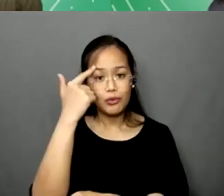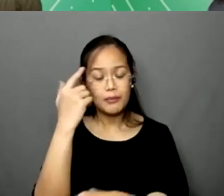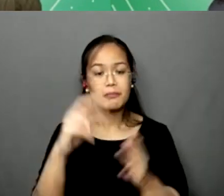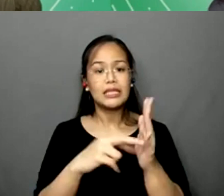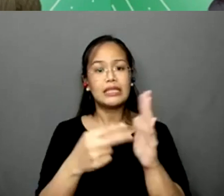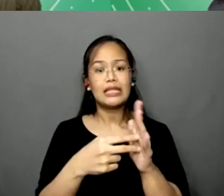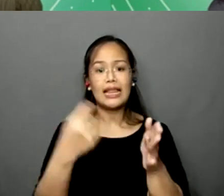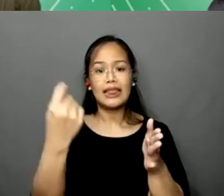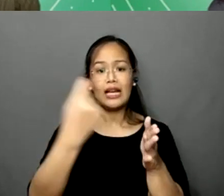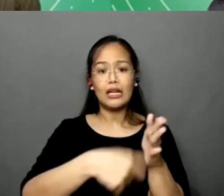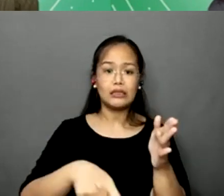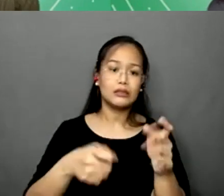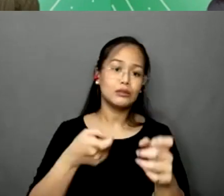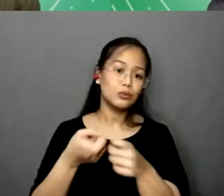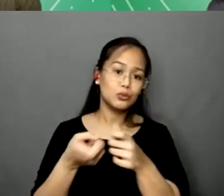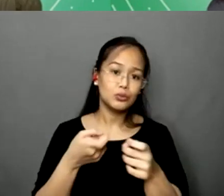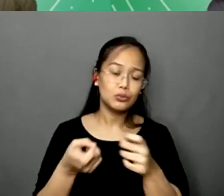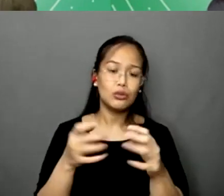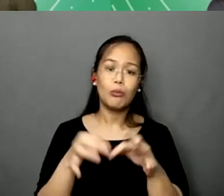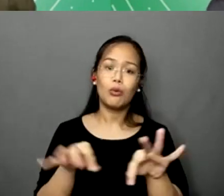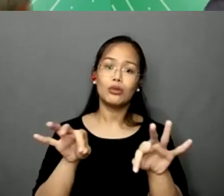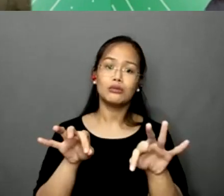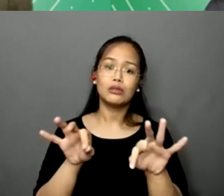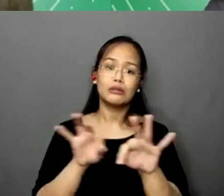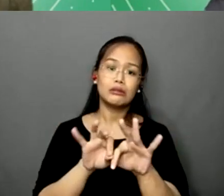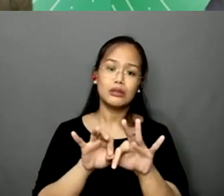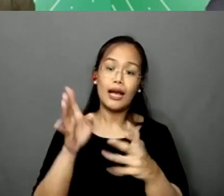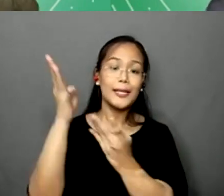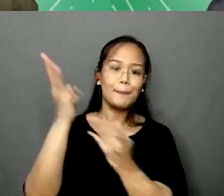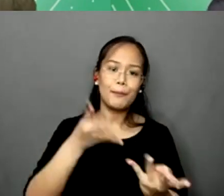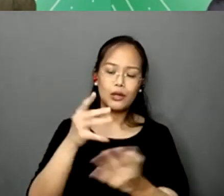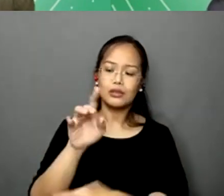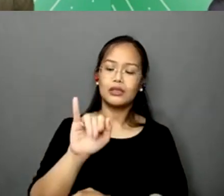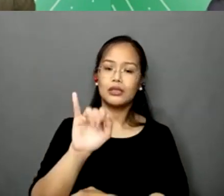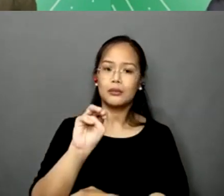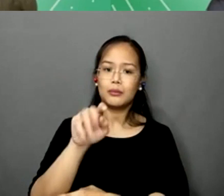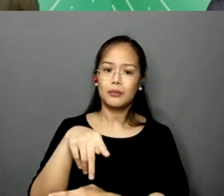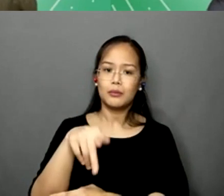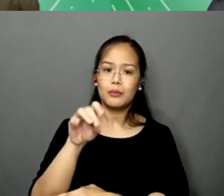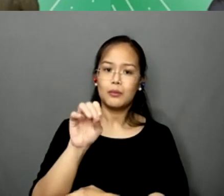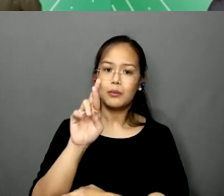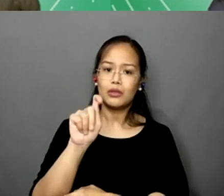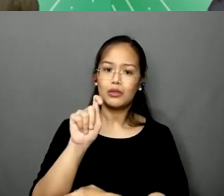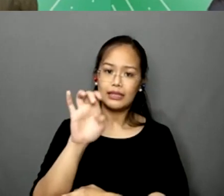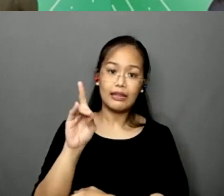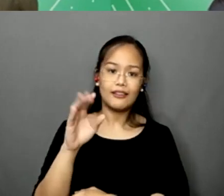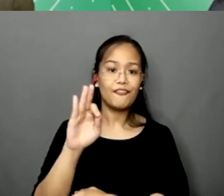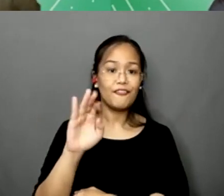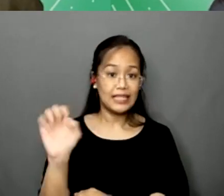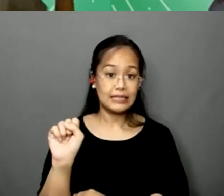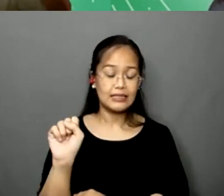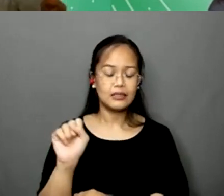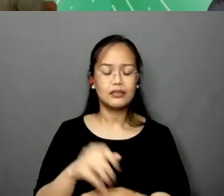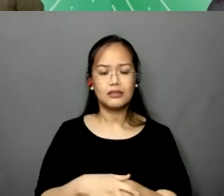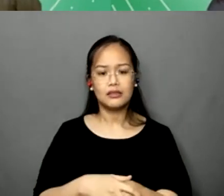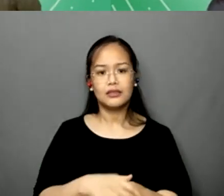of regulation, in terms of import and fees. There are different projects and modes that the government can support more sustainable efforts. This